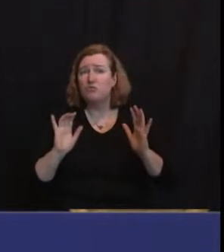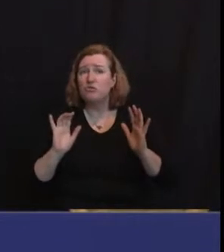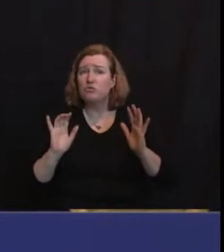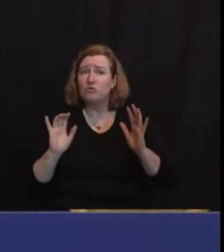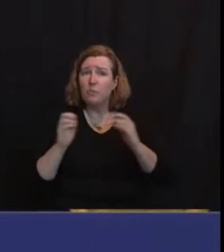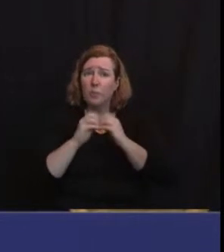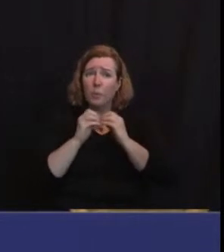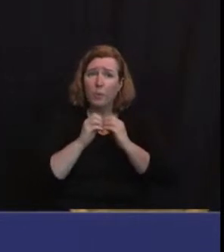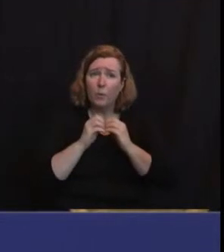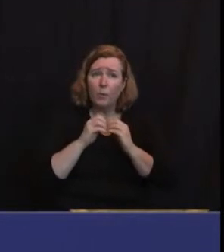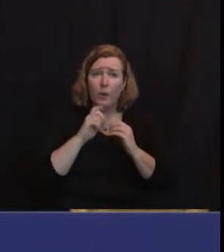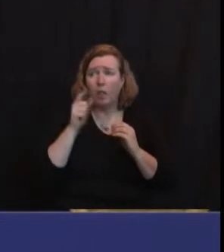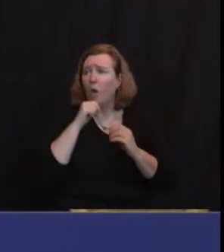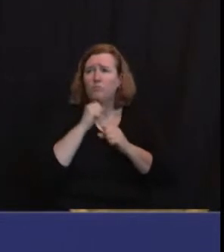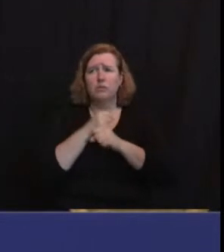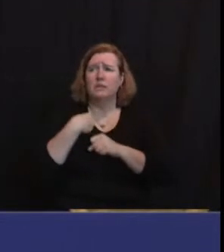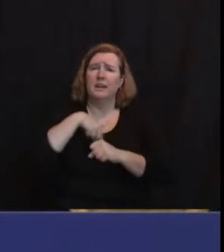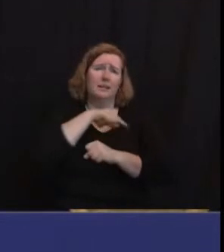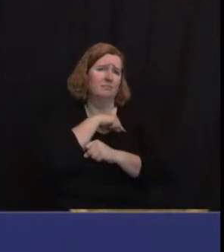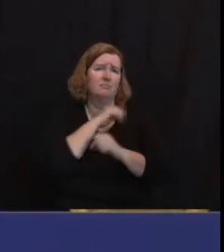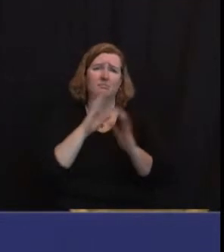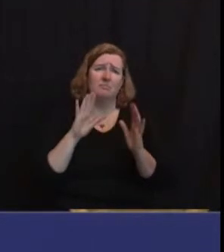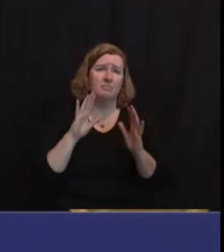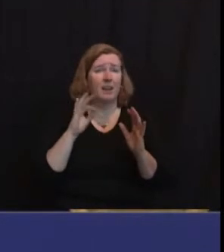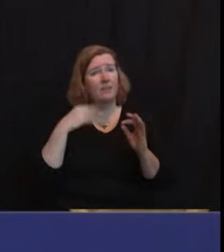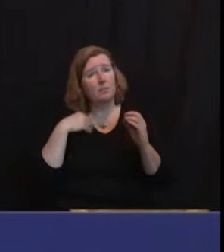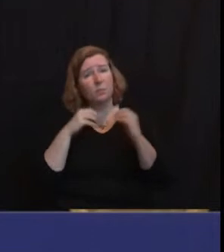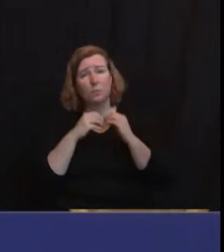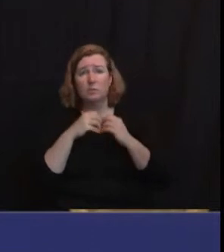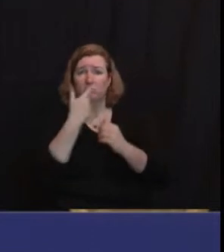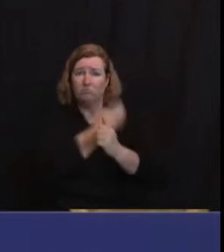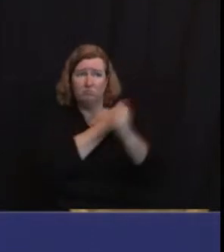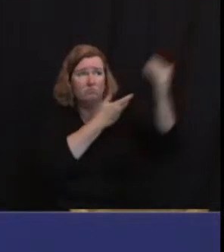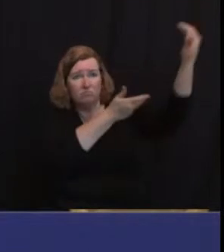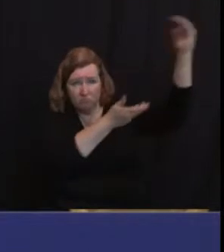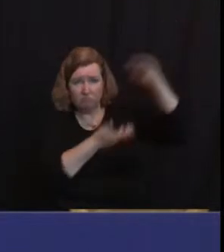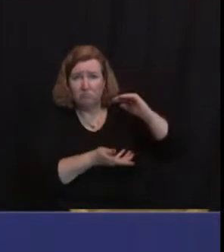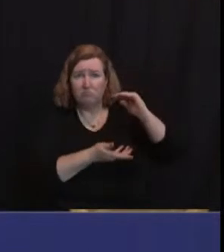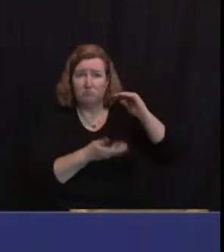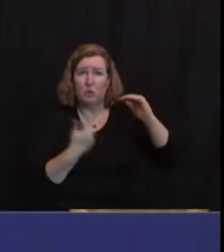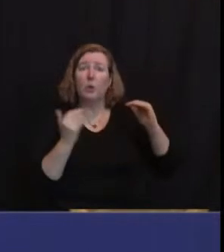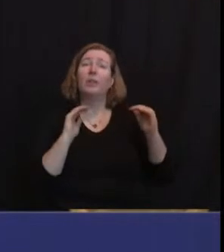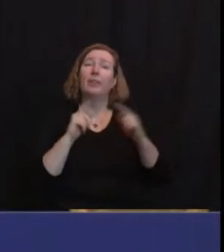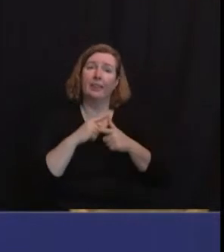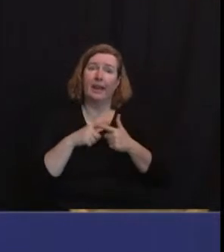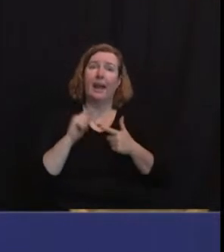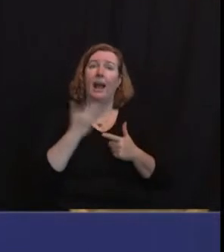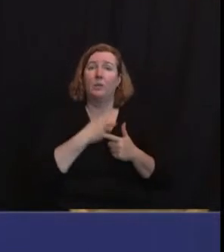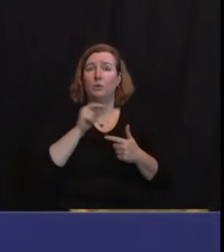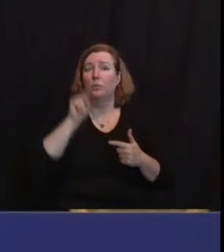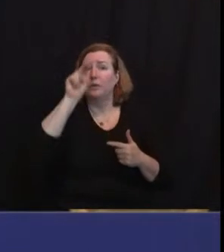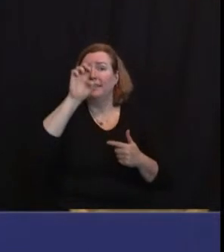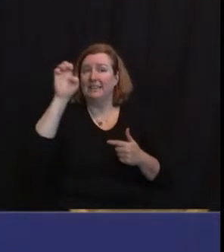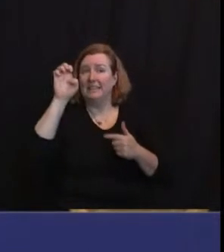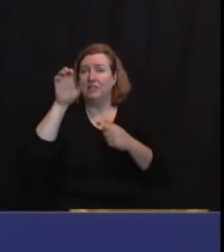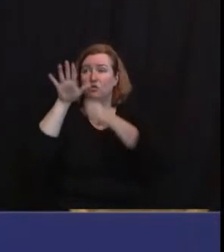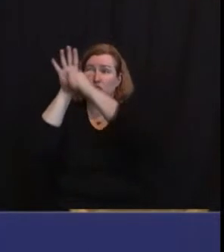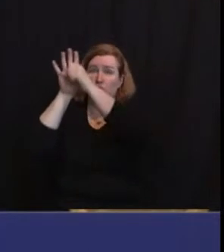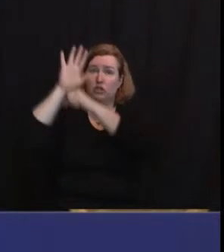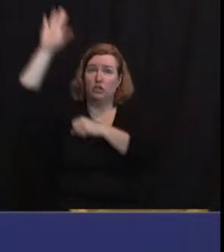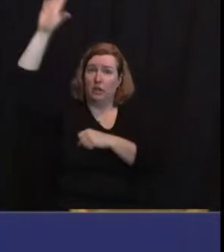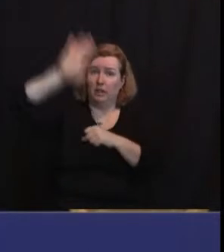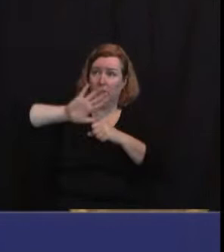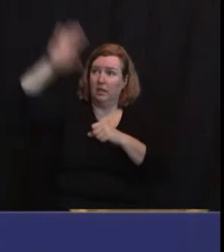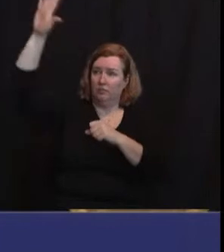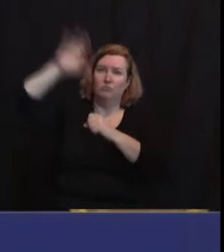our protection, it will protect, if we get more doses, the region, and then if we take that to the next step,